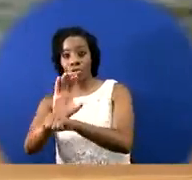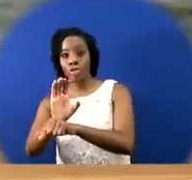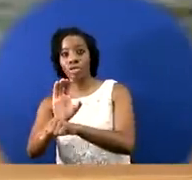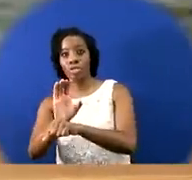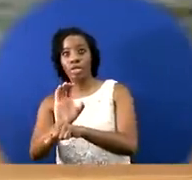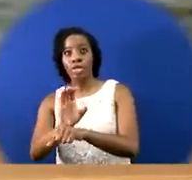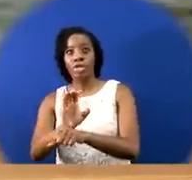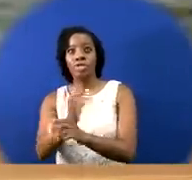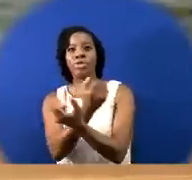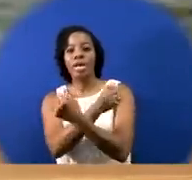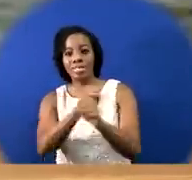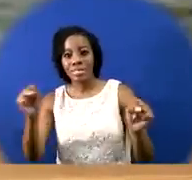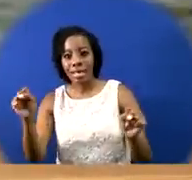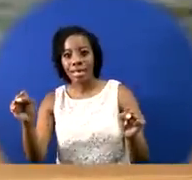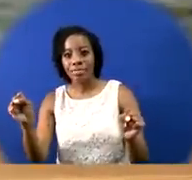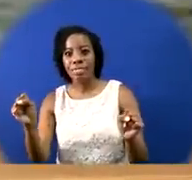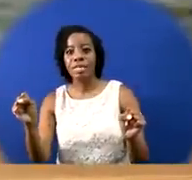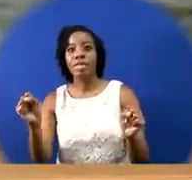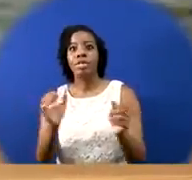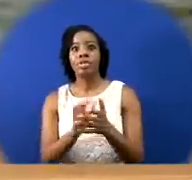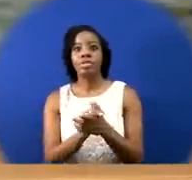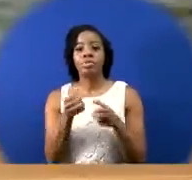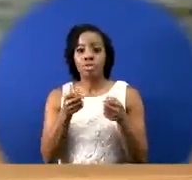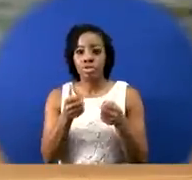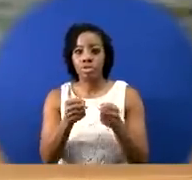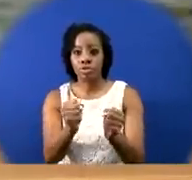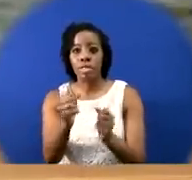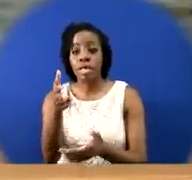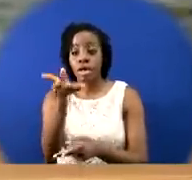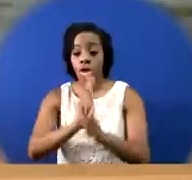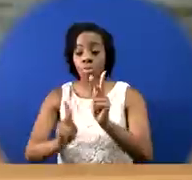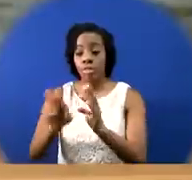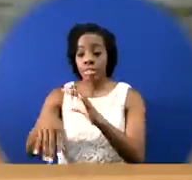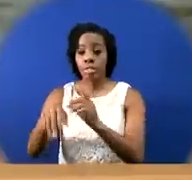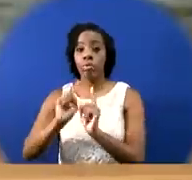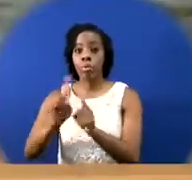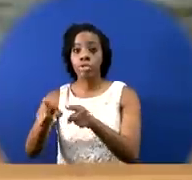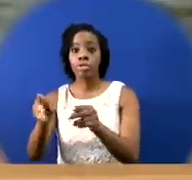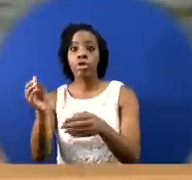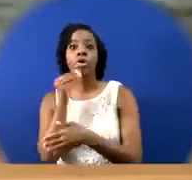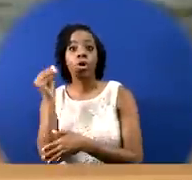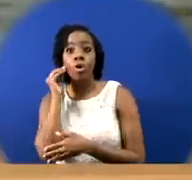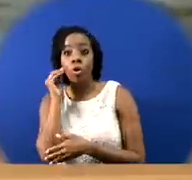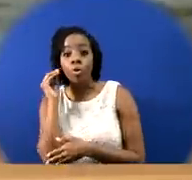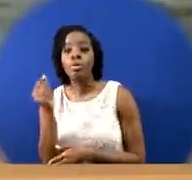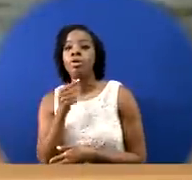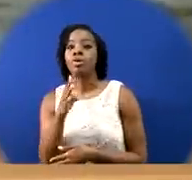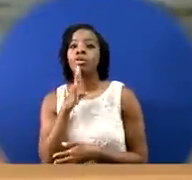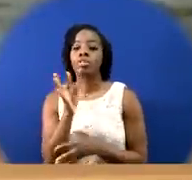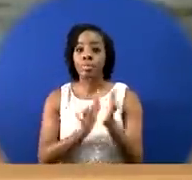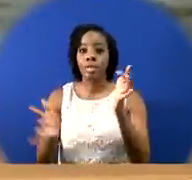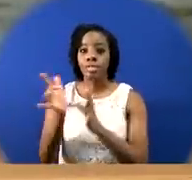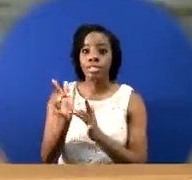mean, you got saved, you on the in the streets, somebody came to your house, somebody told you about Jesus at school.